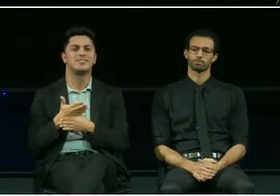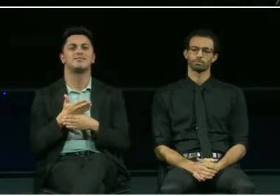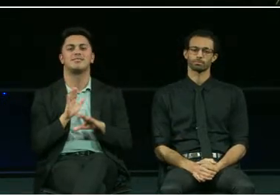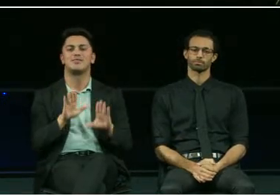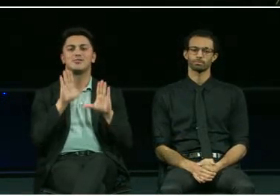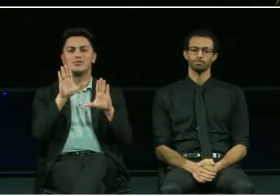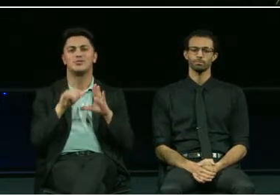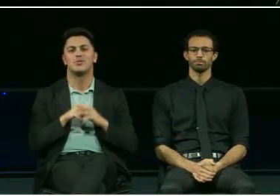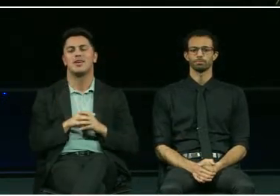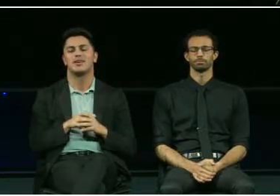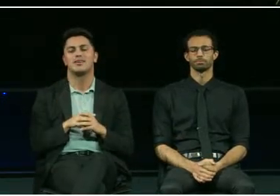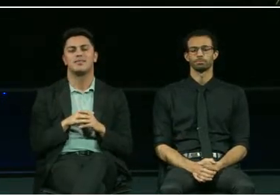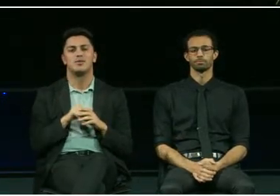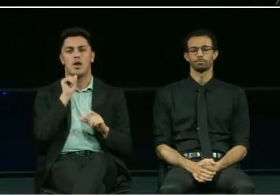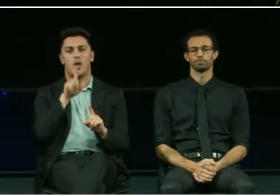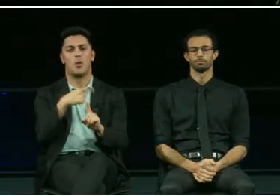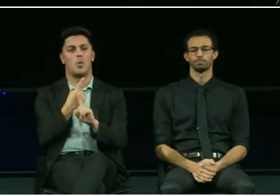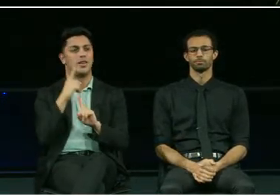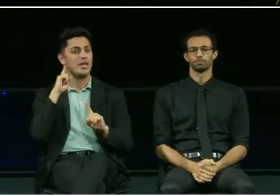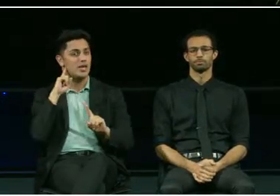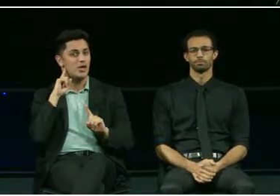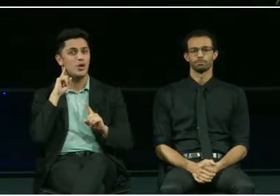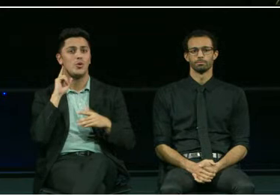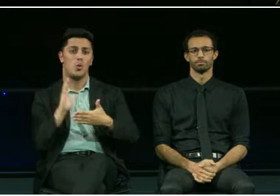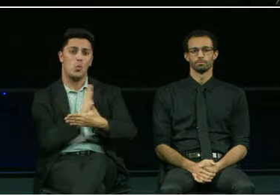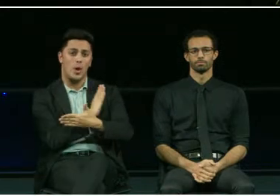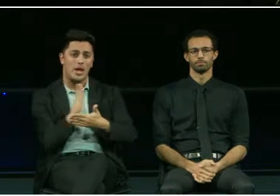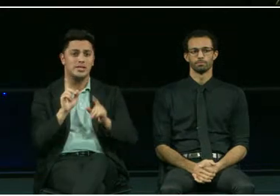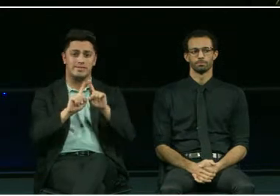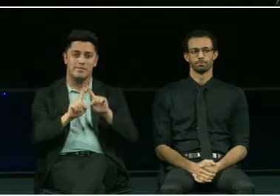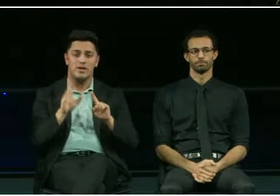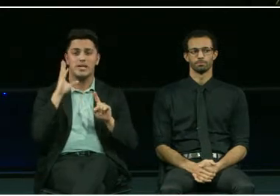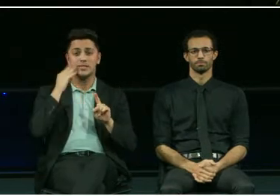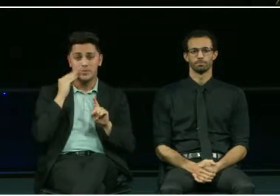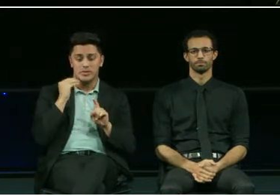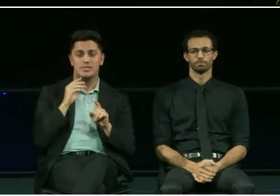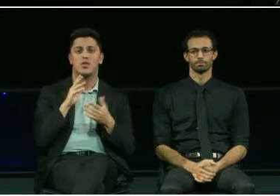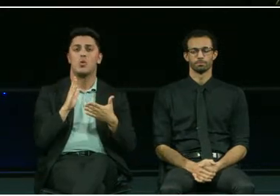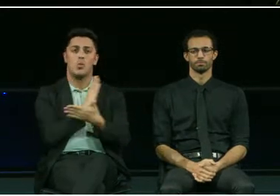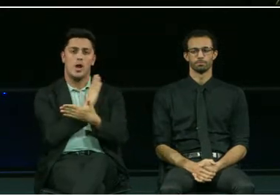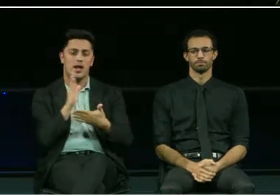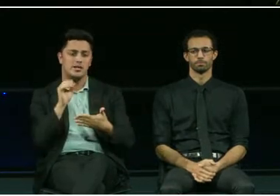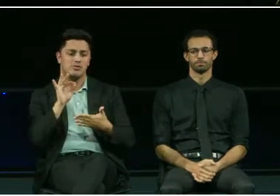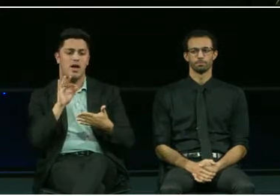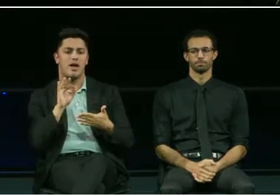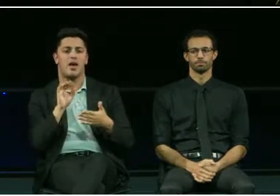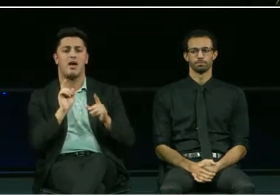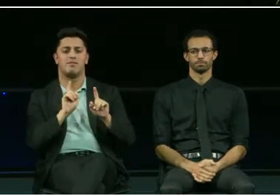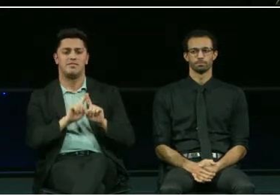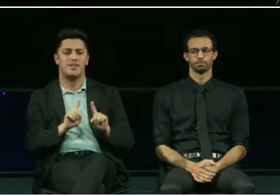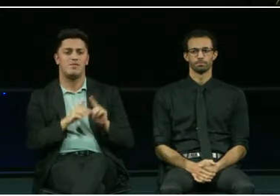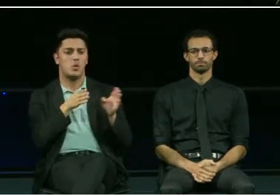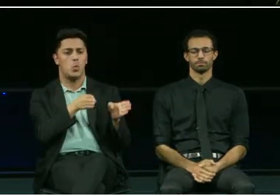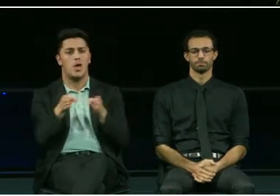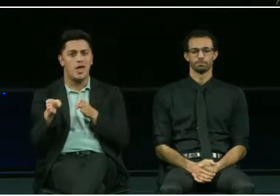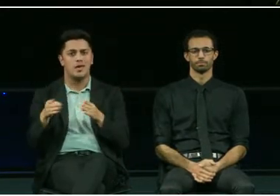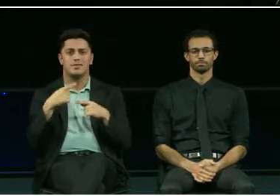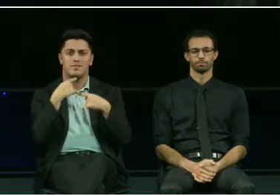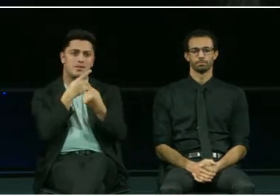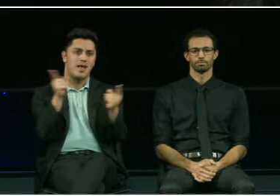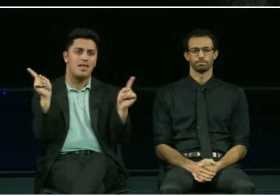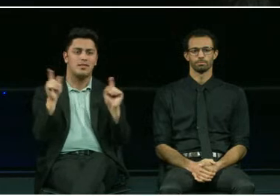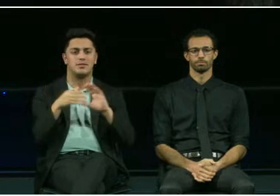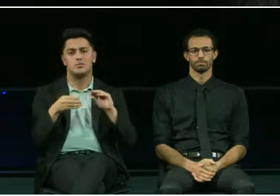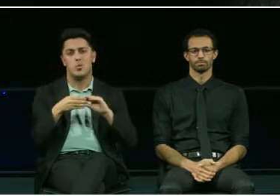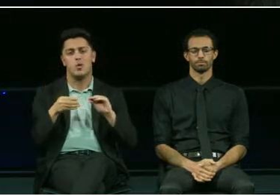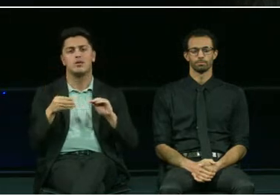great to not only hear about the range of experiences and the range of different ways of telling